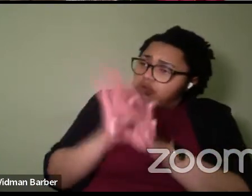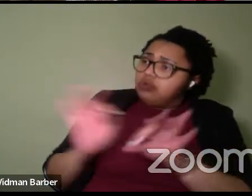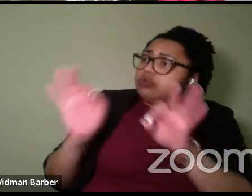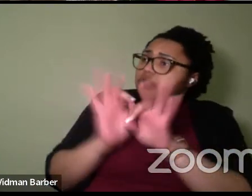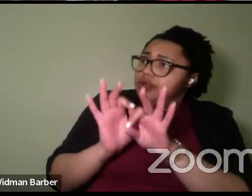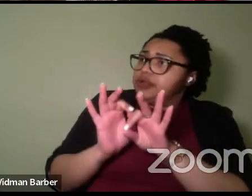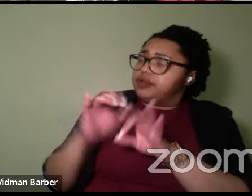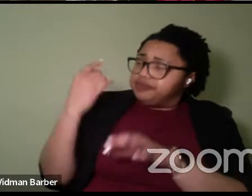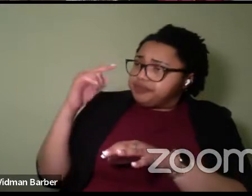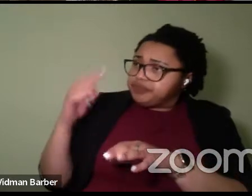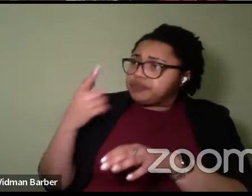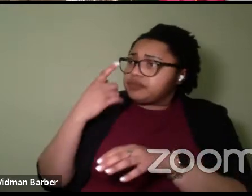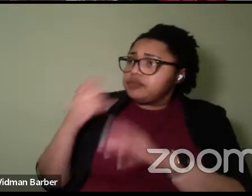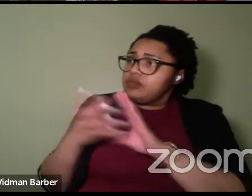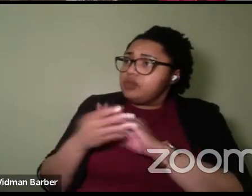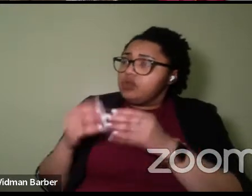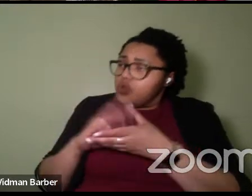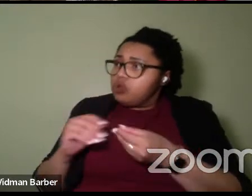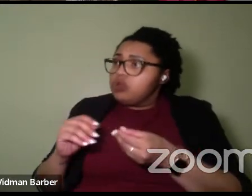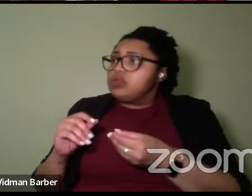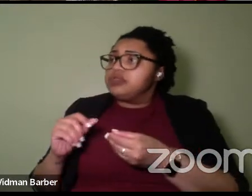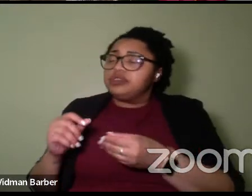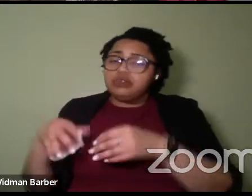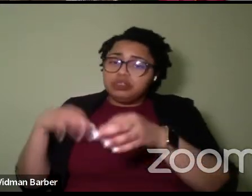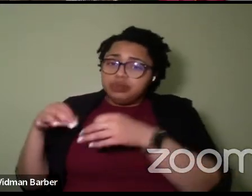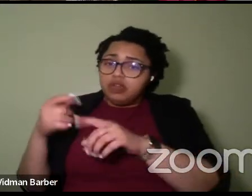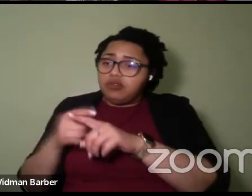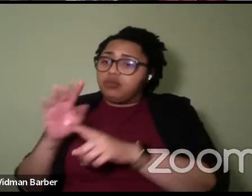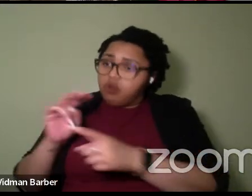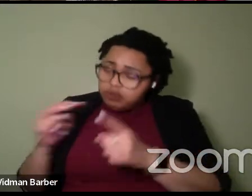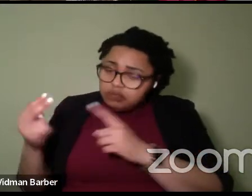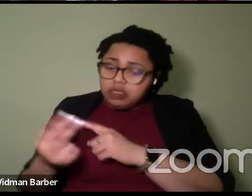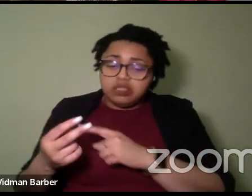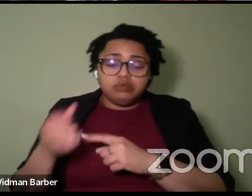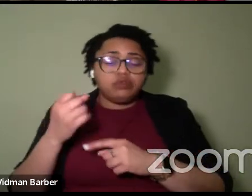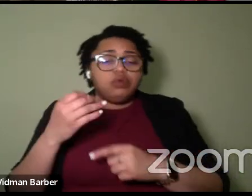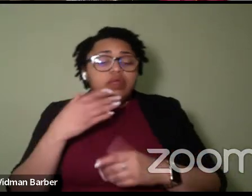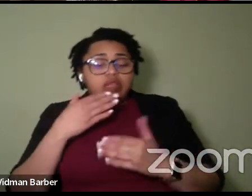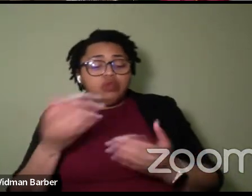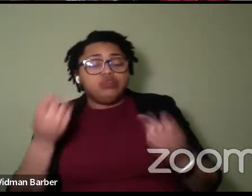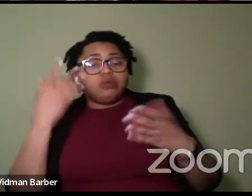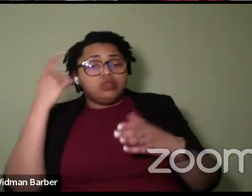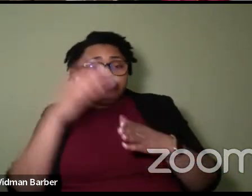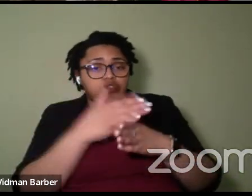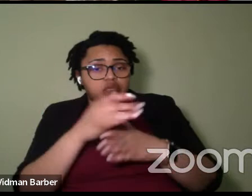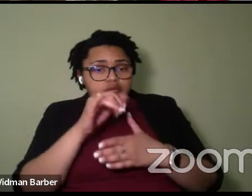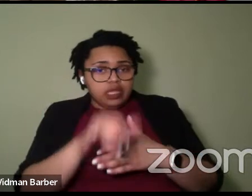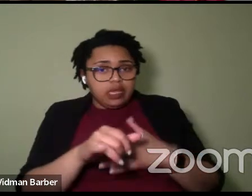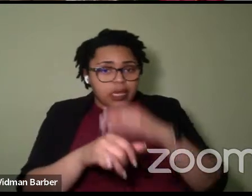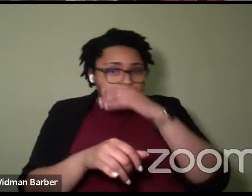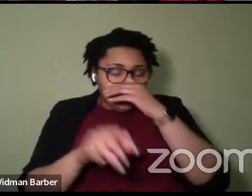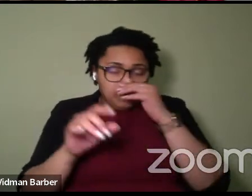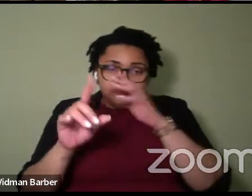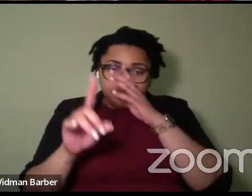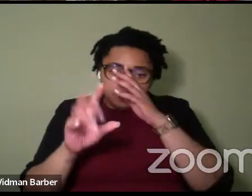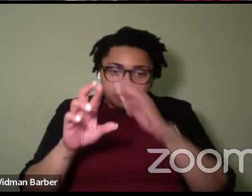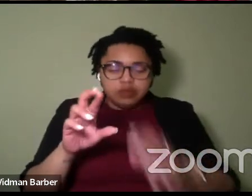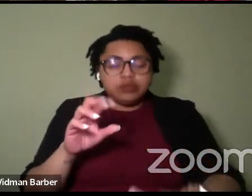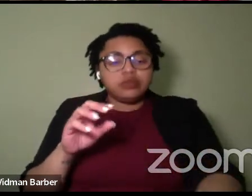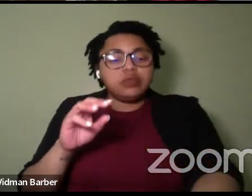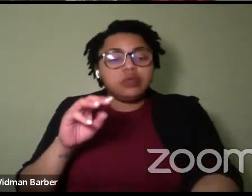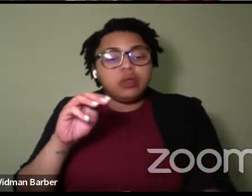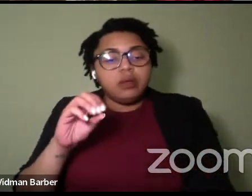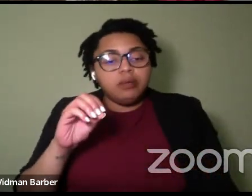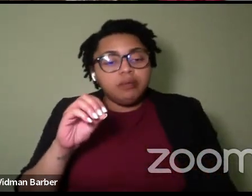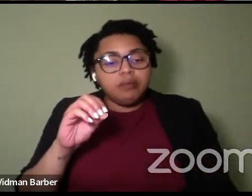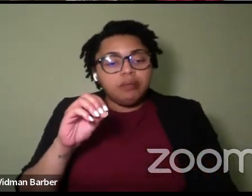stories aren't told from you. So thank you so much for sharing. Dr. Montgomery. I'm going